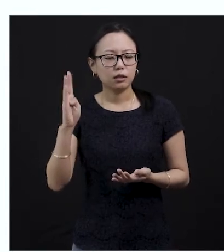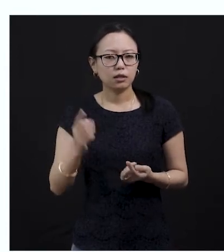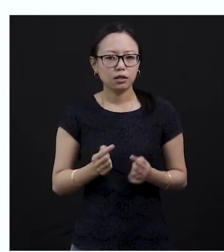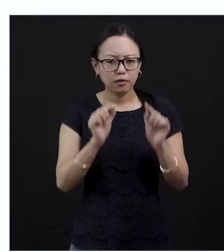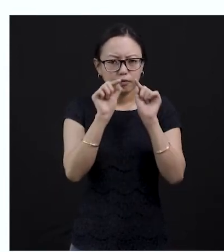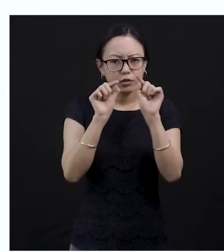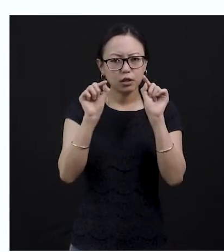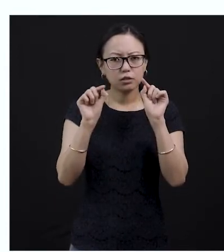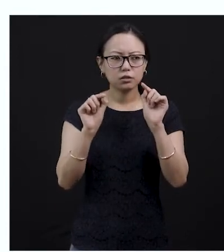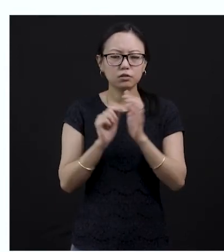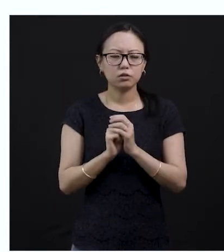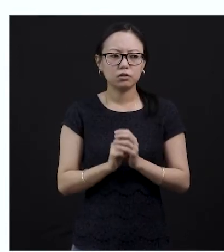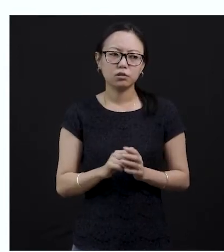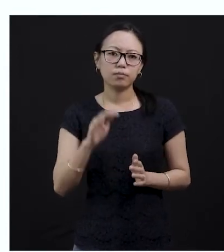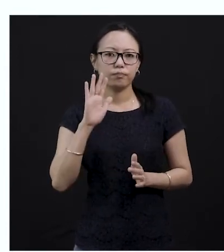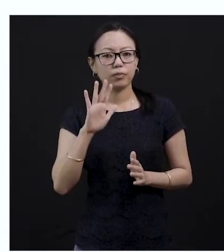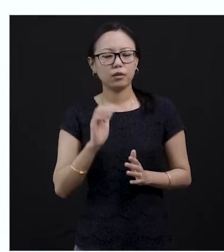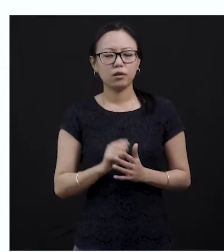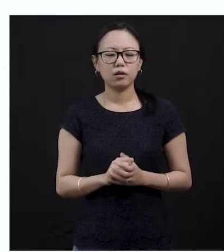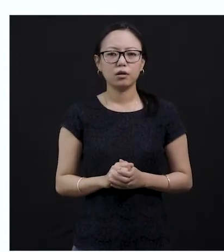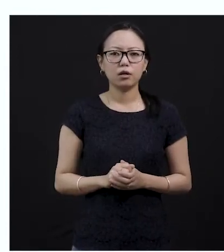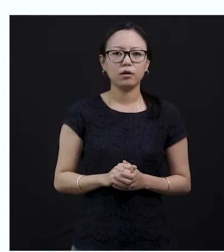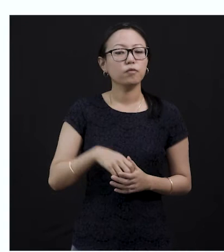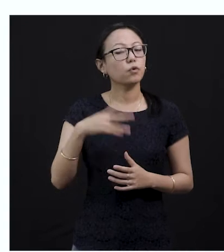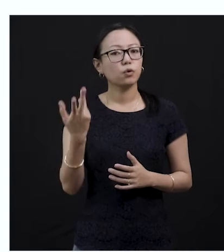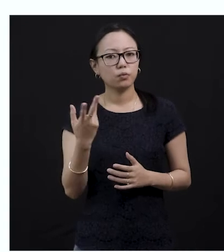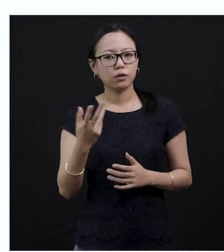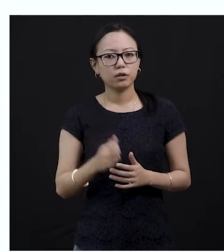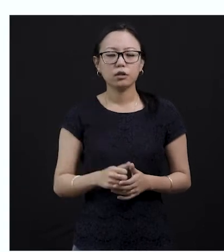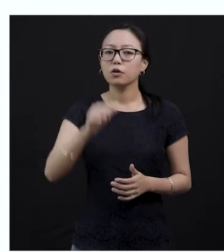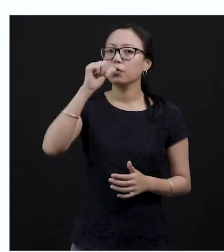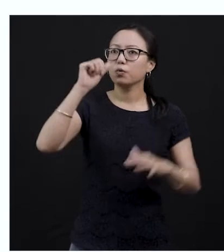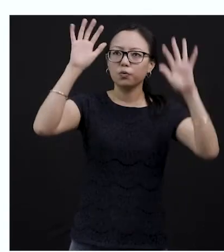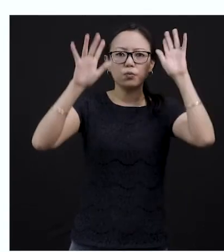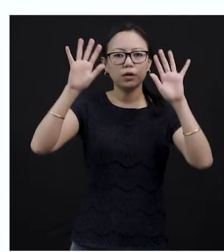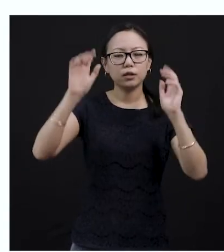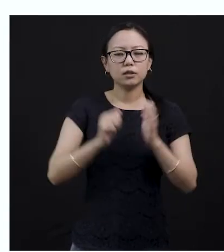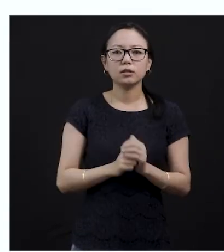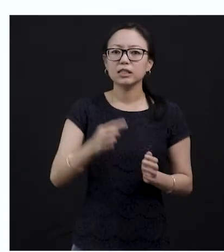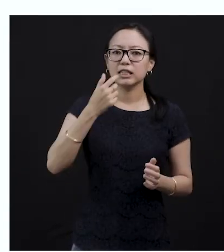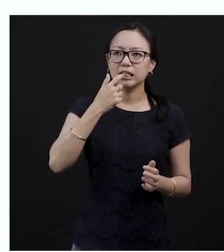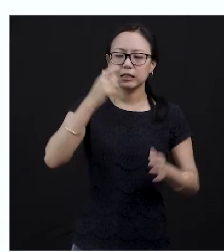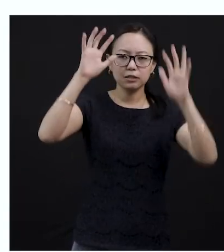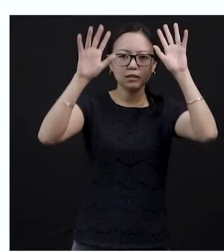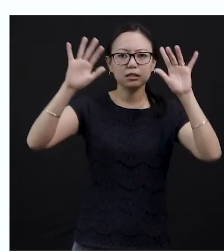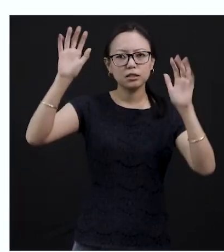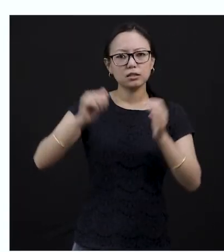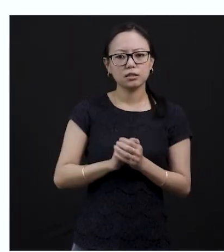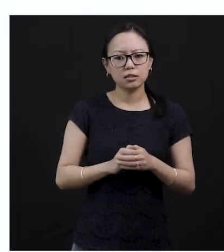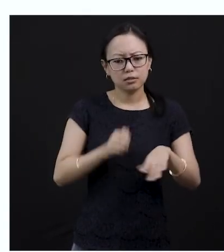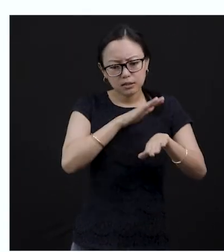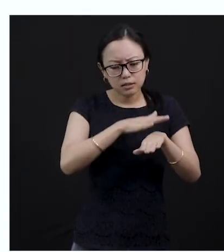of all these cone shaped, all these are pointed and sloping, yes? So that